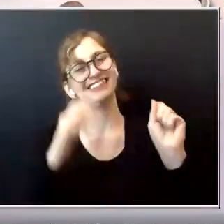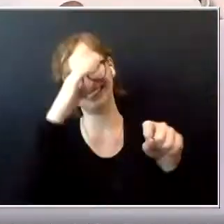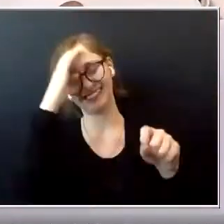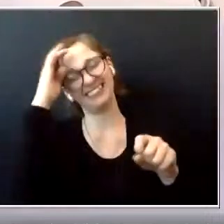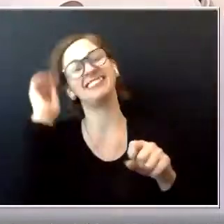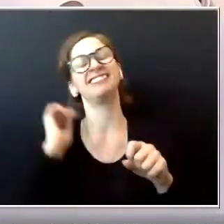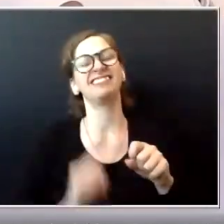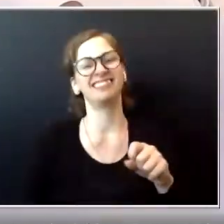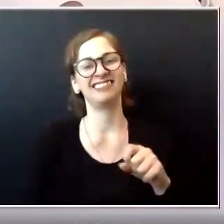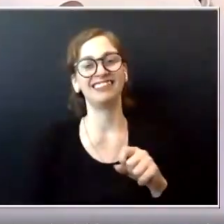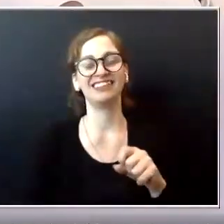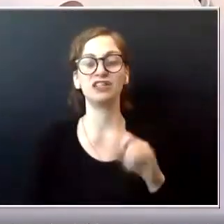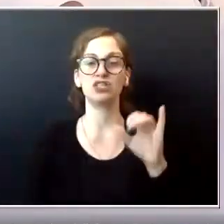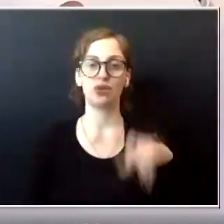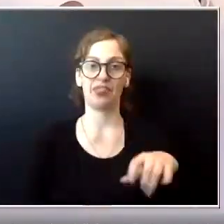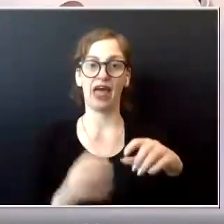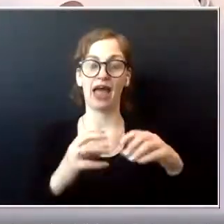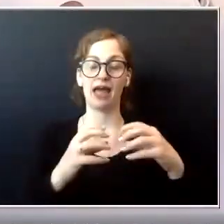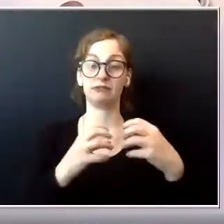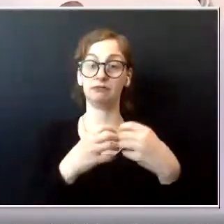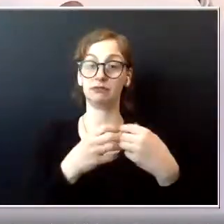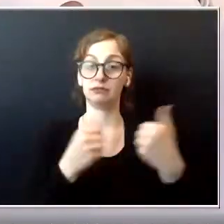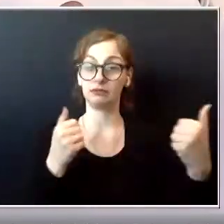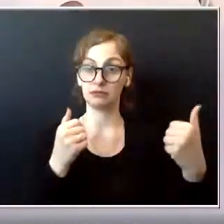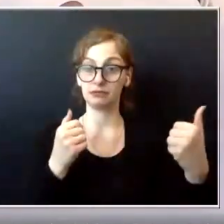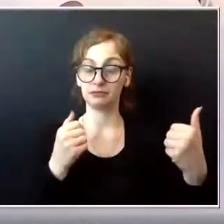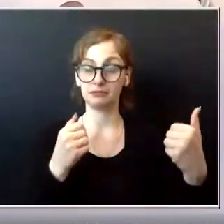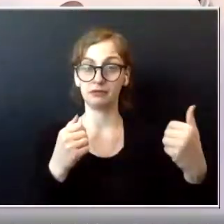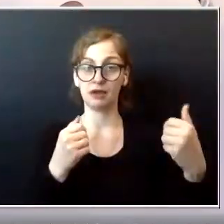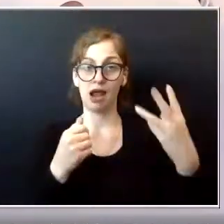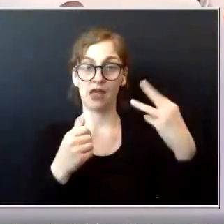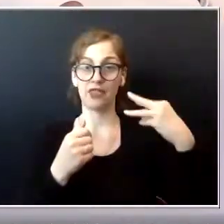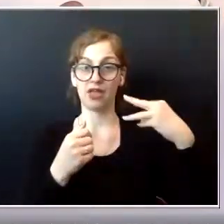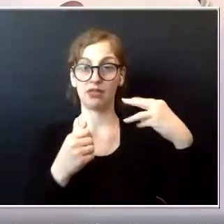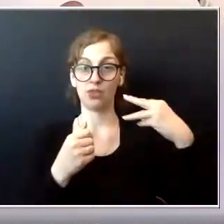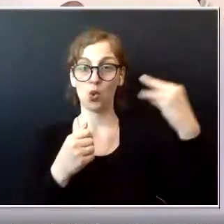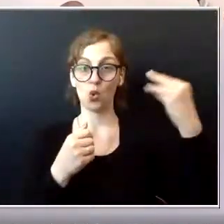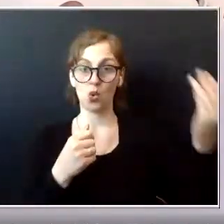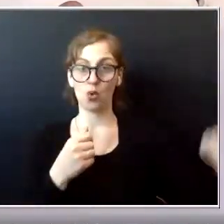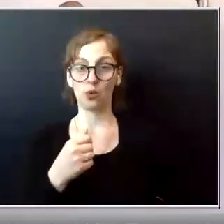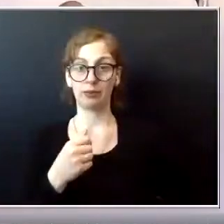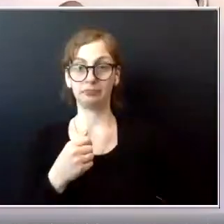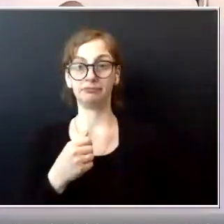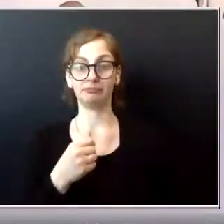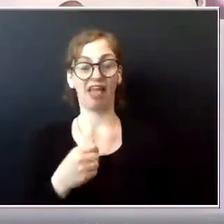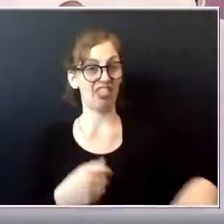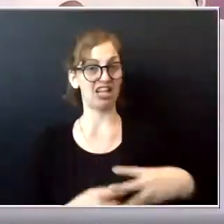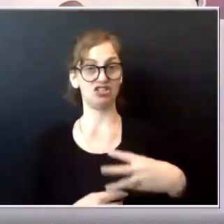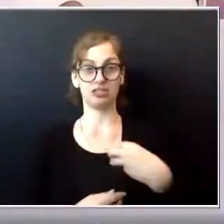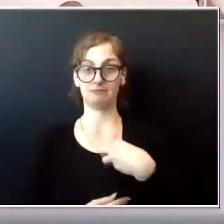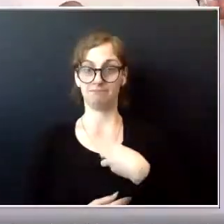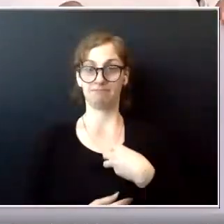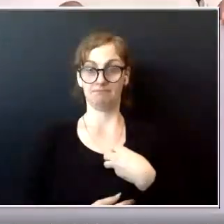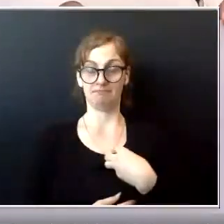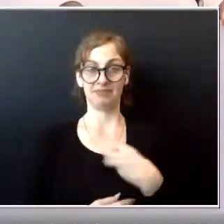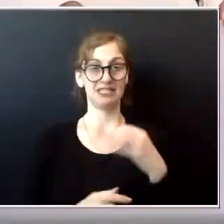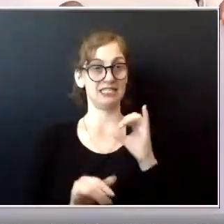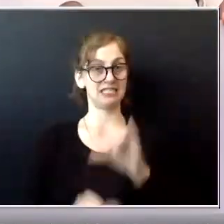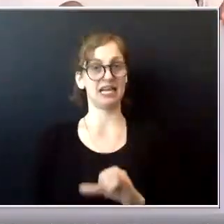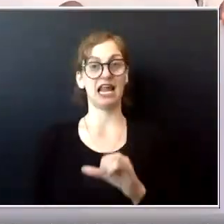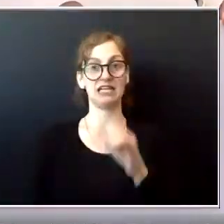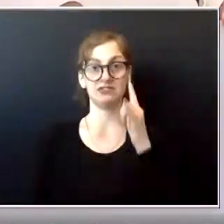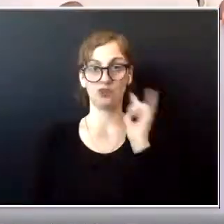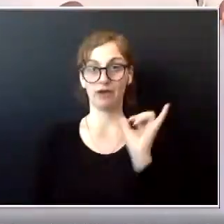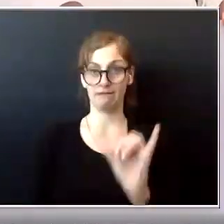that detaches, that pulls away, and then that's inside Charles now for the rest of his life, helping him live a